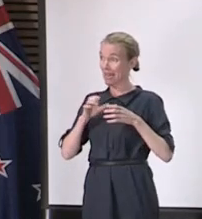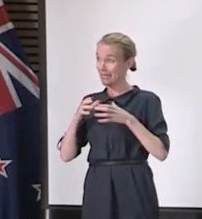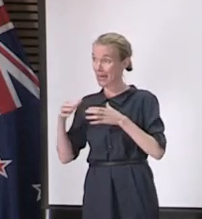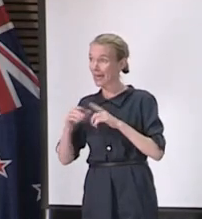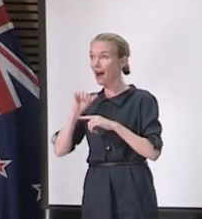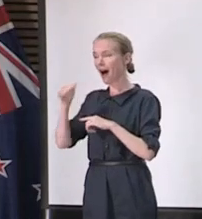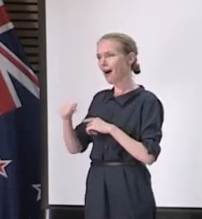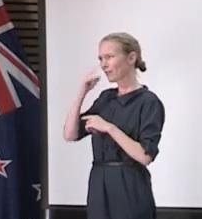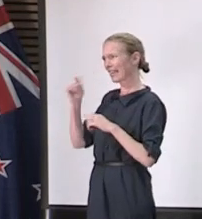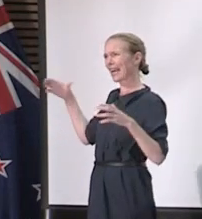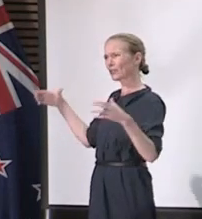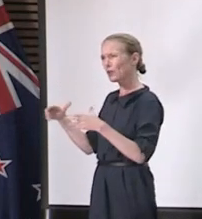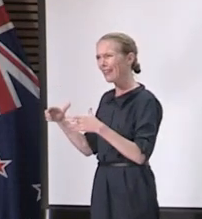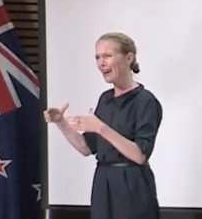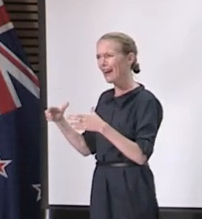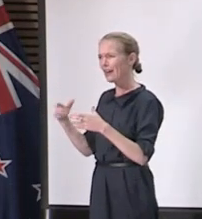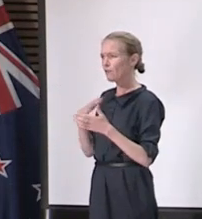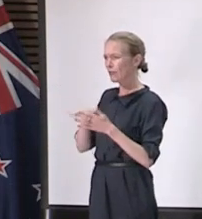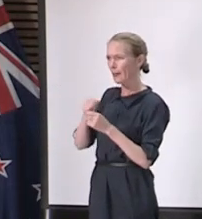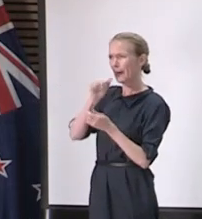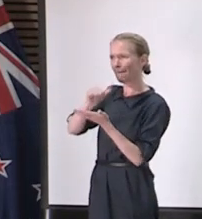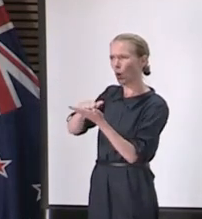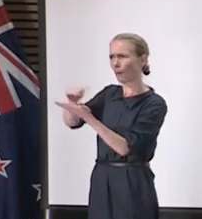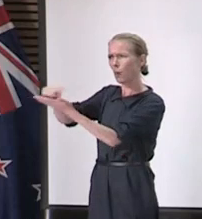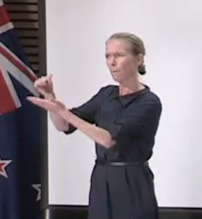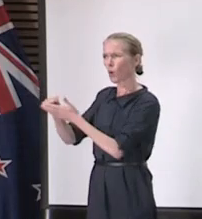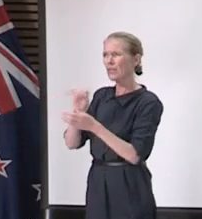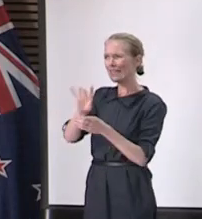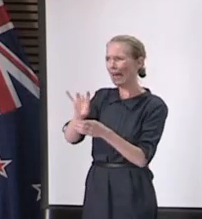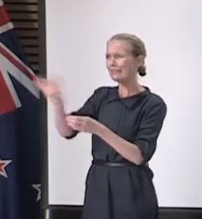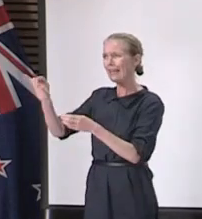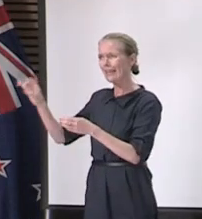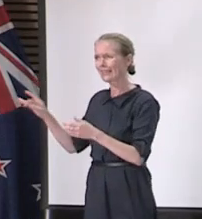bookings is, again, that consistency. If you are coming together for